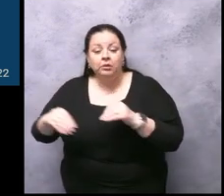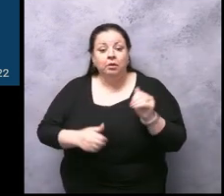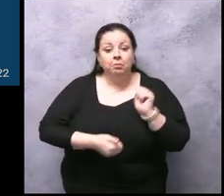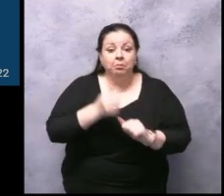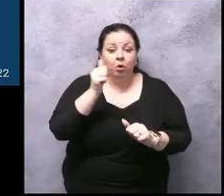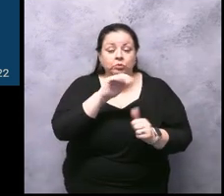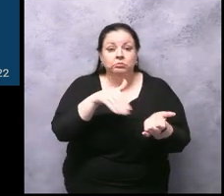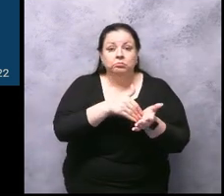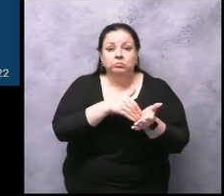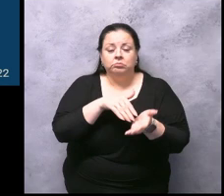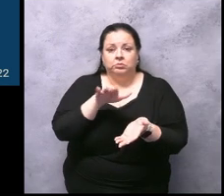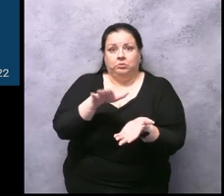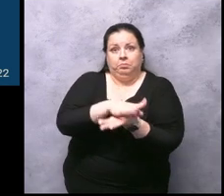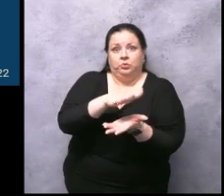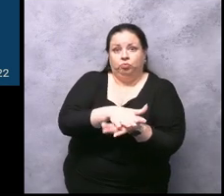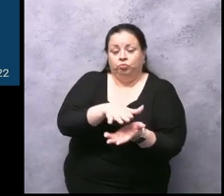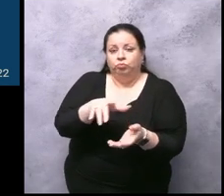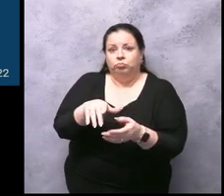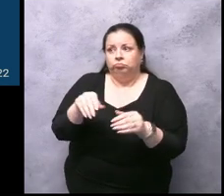middle school level